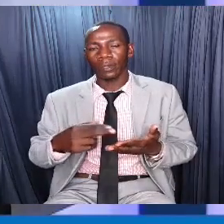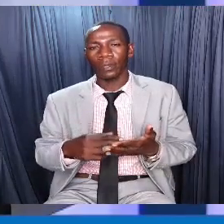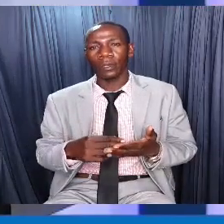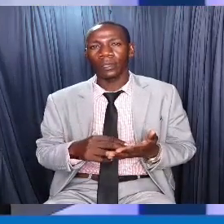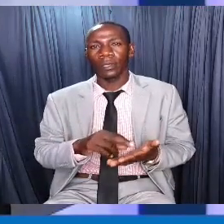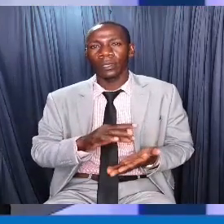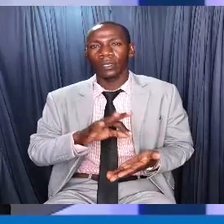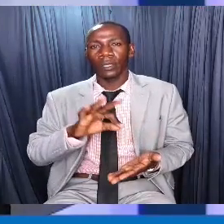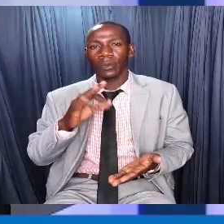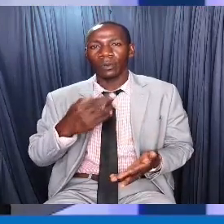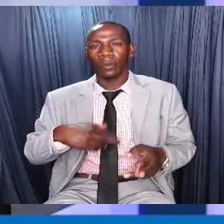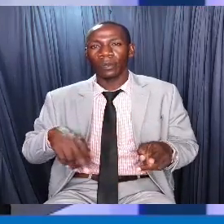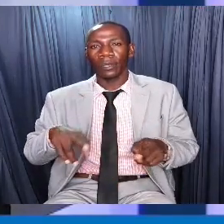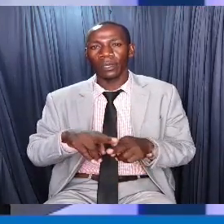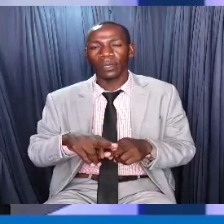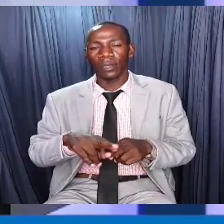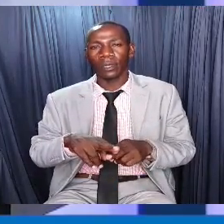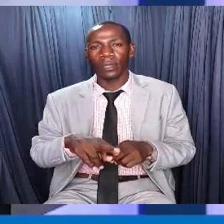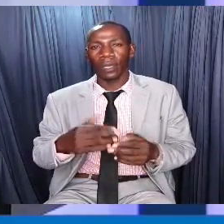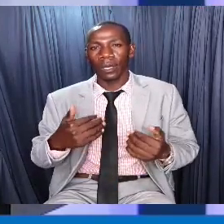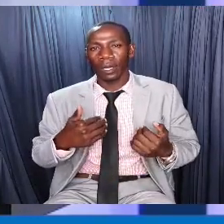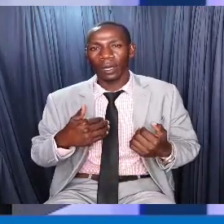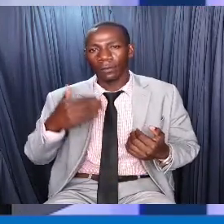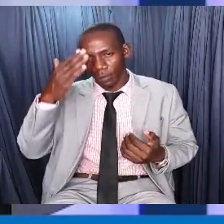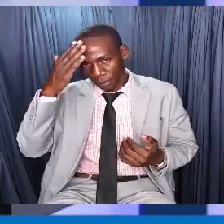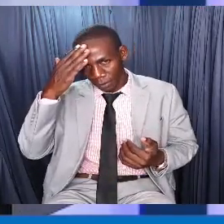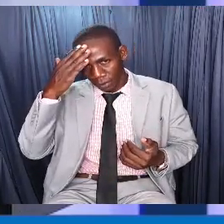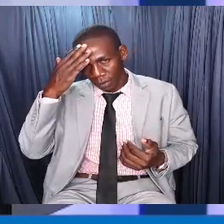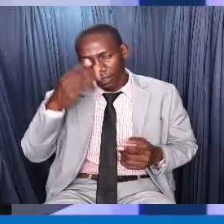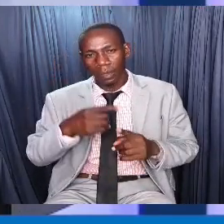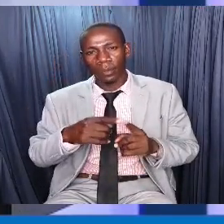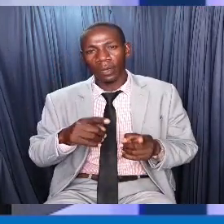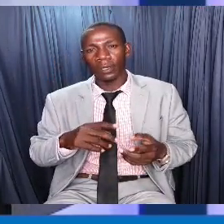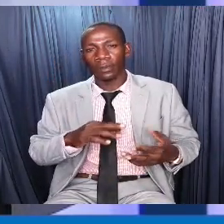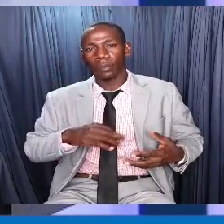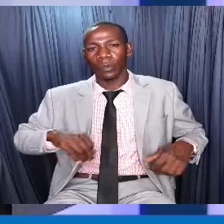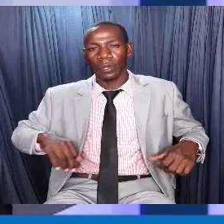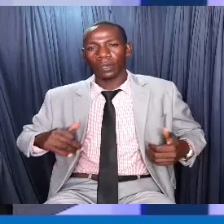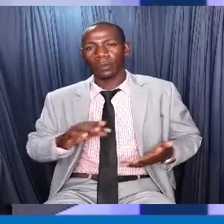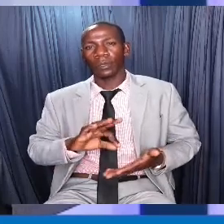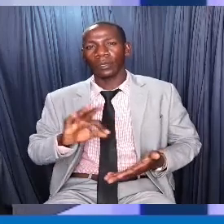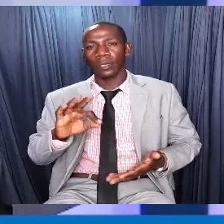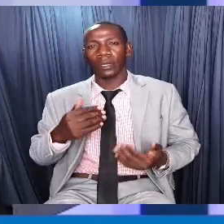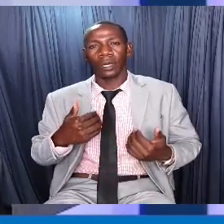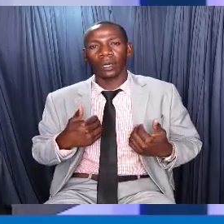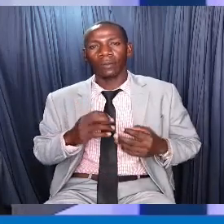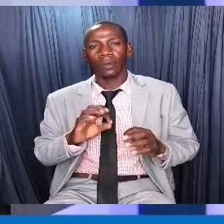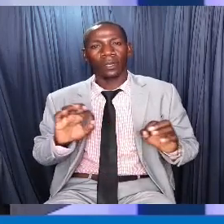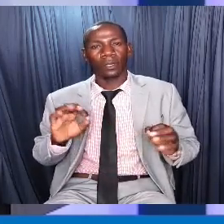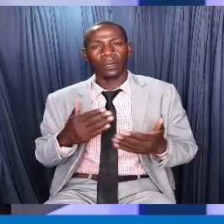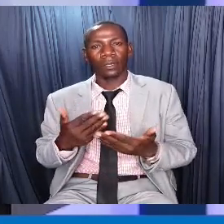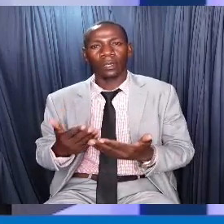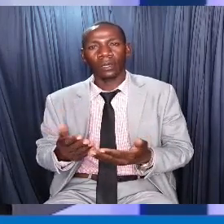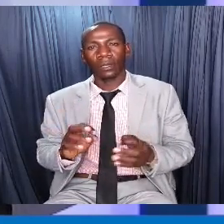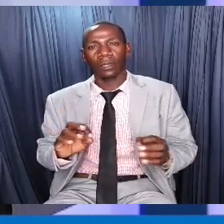Roho ya toba. Spirit of repentance. Ina unyenyekevu. It has humility in. Lakini roho ya kiburi. But pride. Hata shukurani haina. You can't even